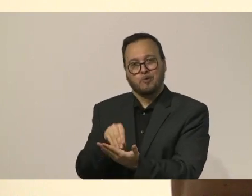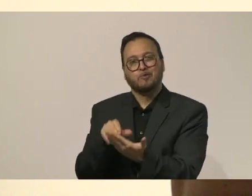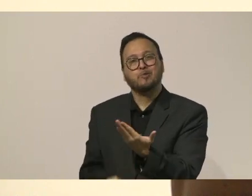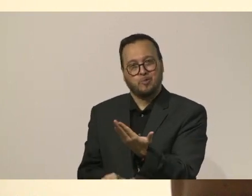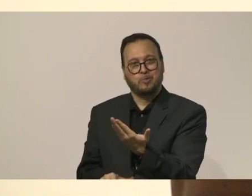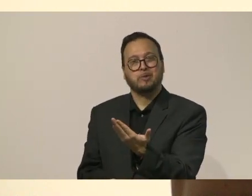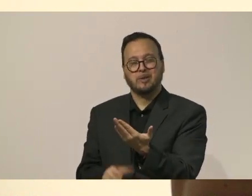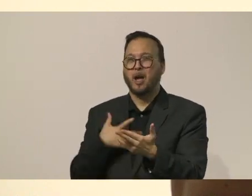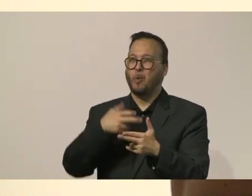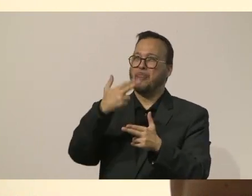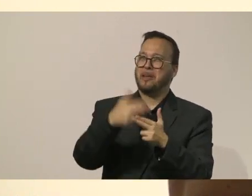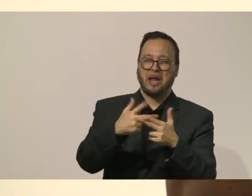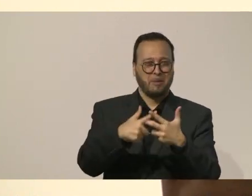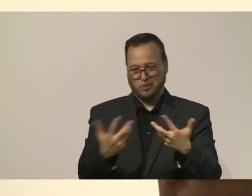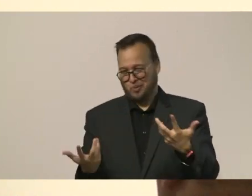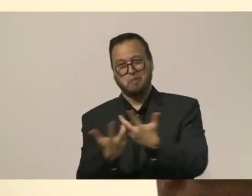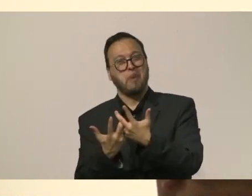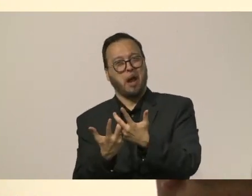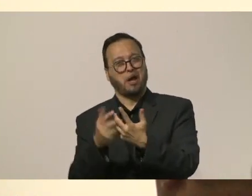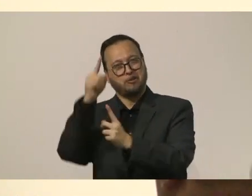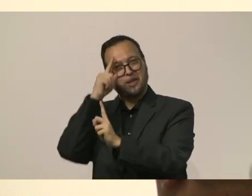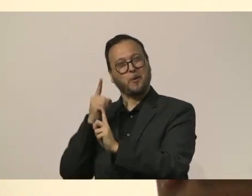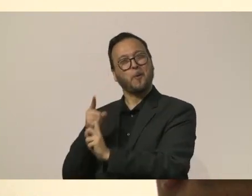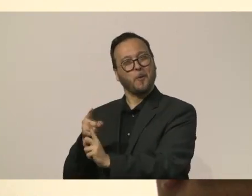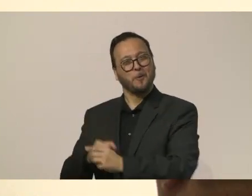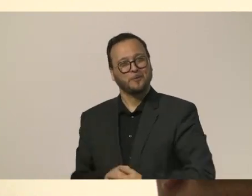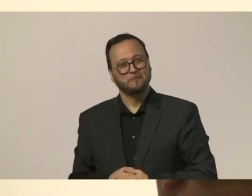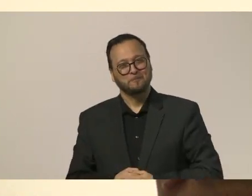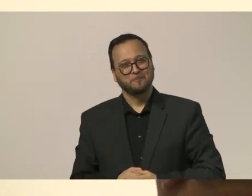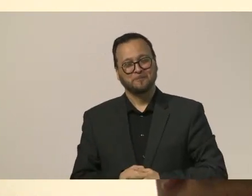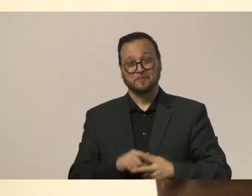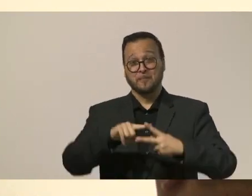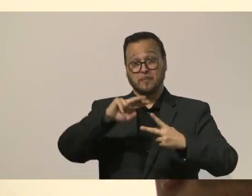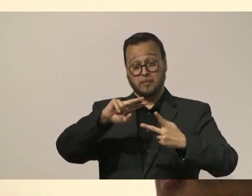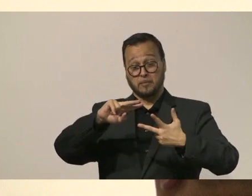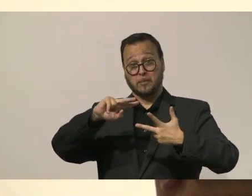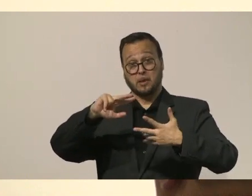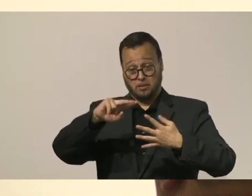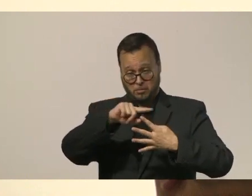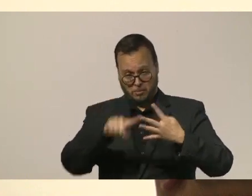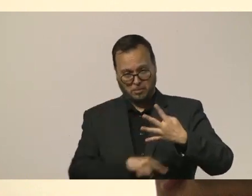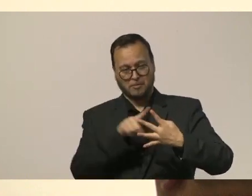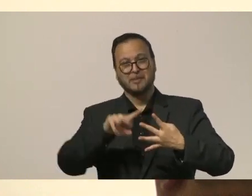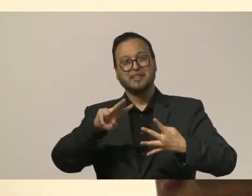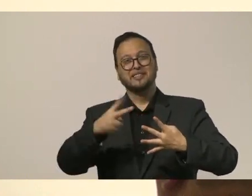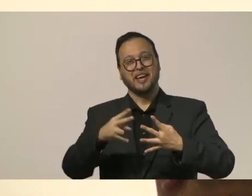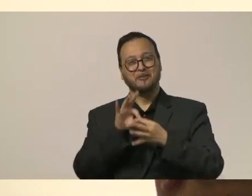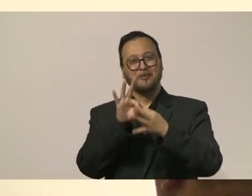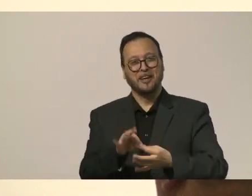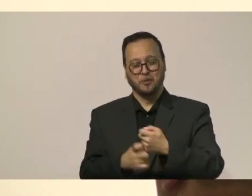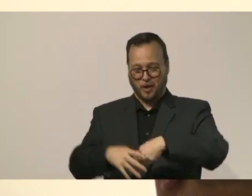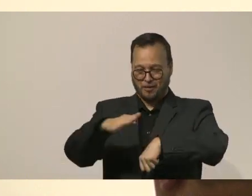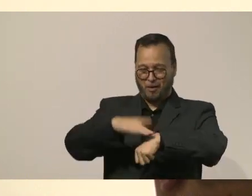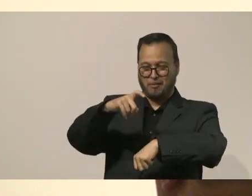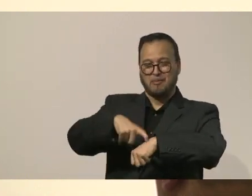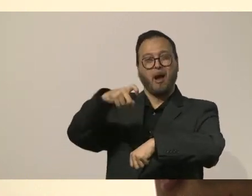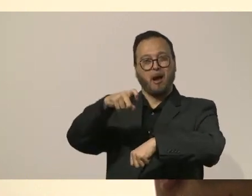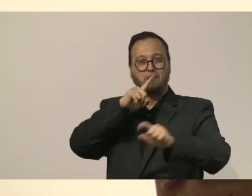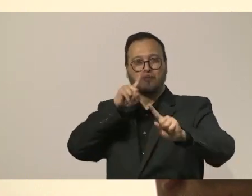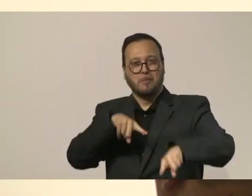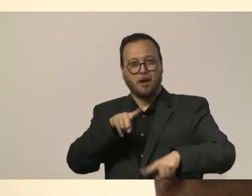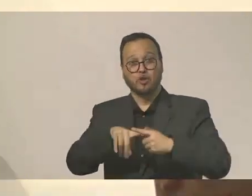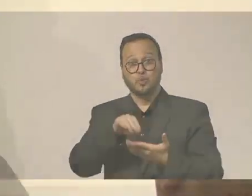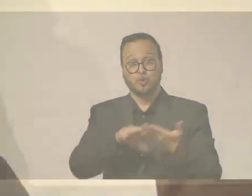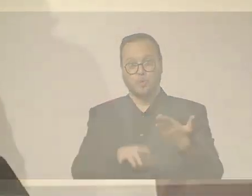new name to reflect that. The second is related to timely response to students in crises. I'm pleased